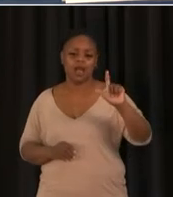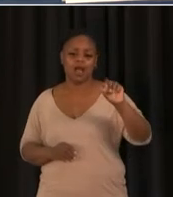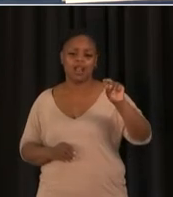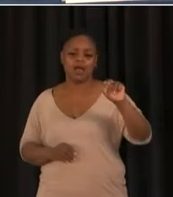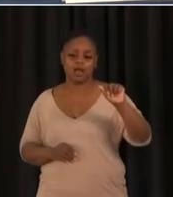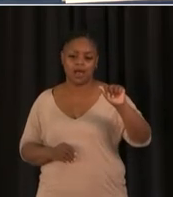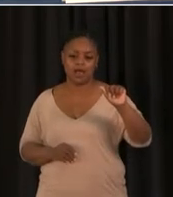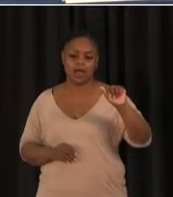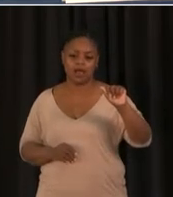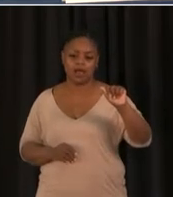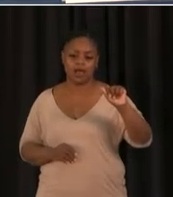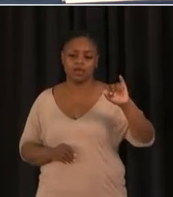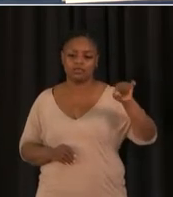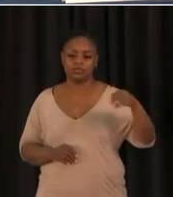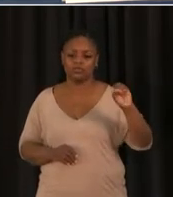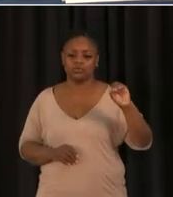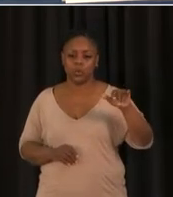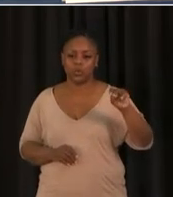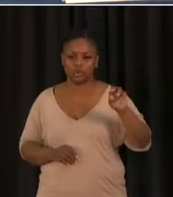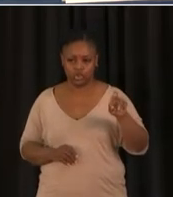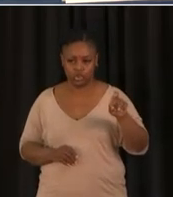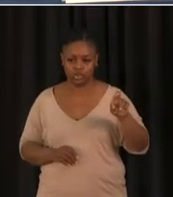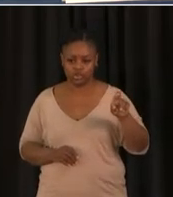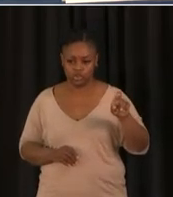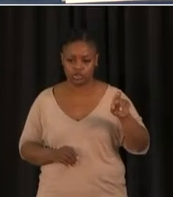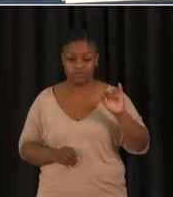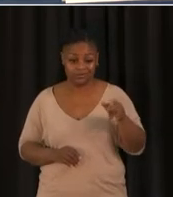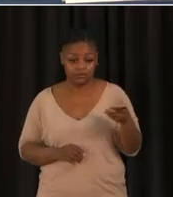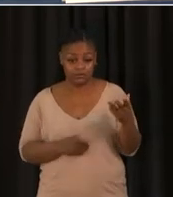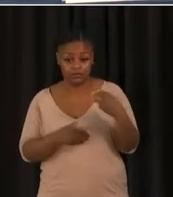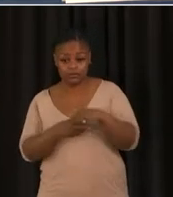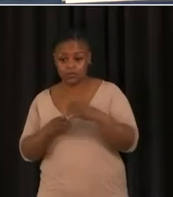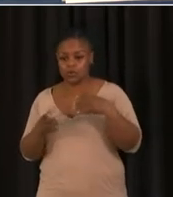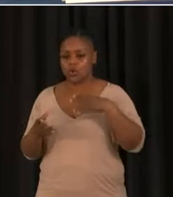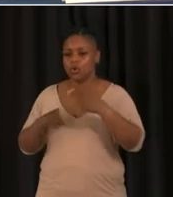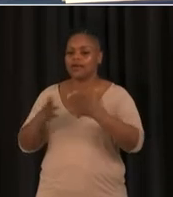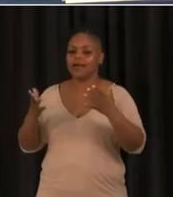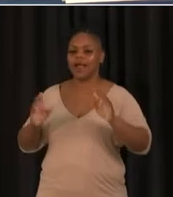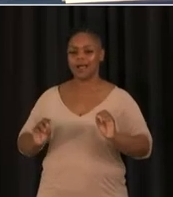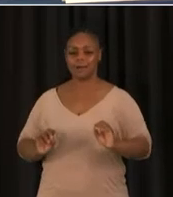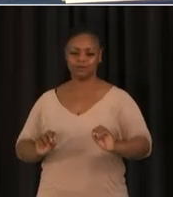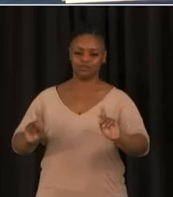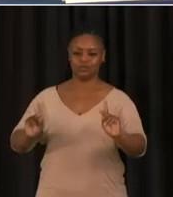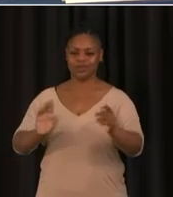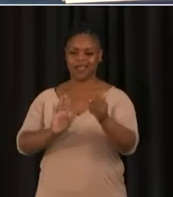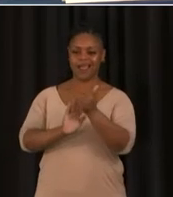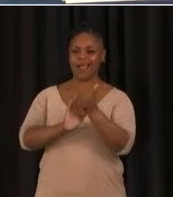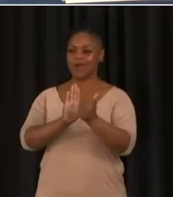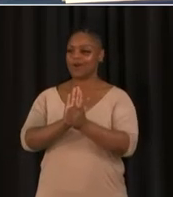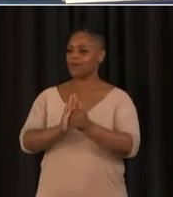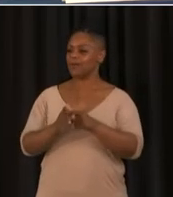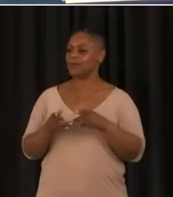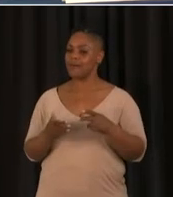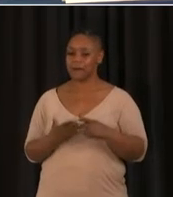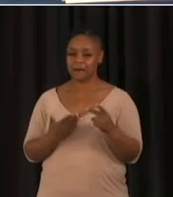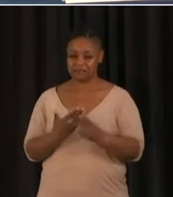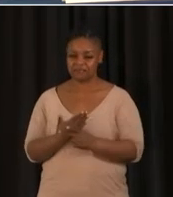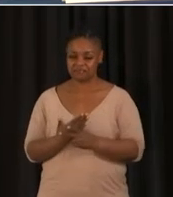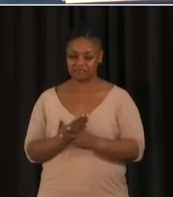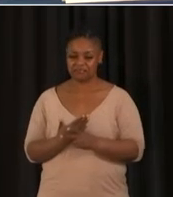emergencies. One of the programs that you'll hear about today is our Opportunity Accounts program, which is a 4-to-1 match